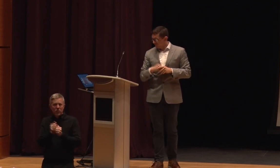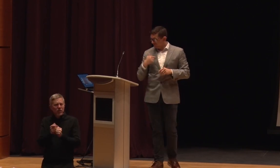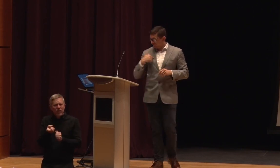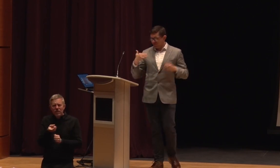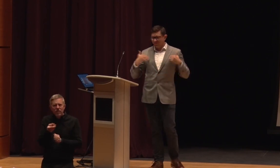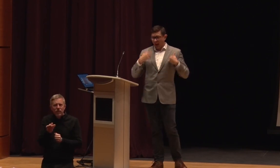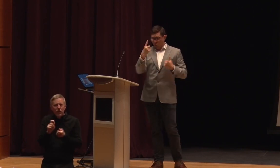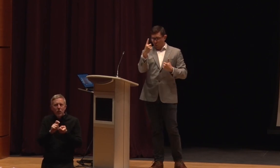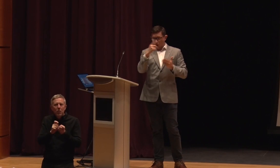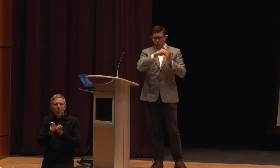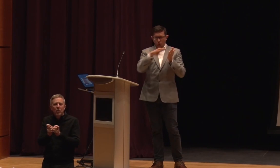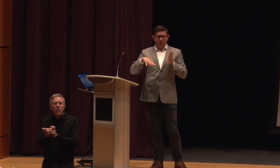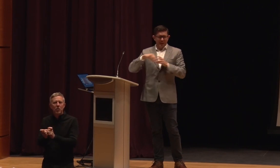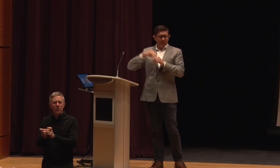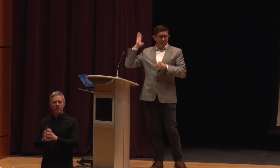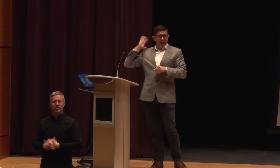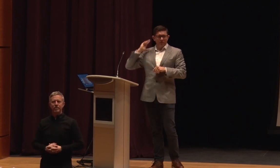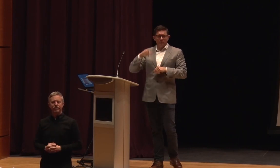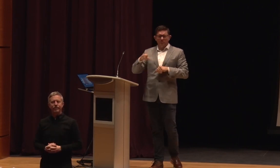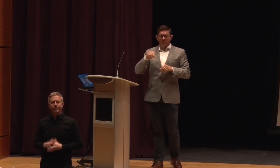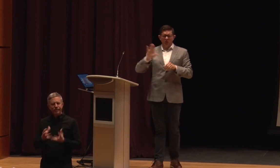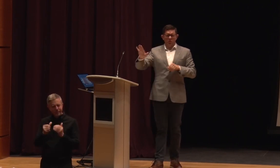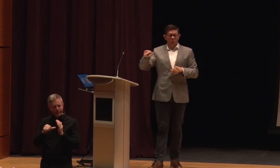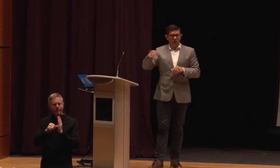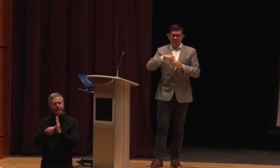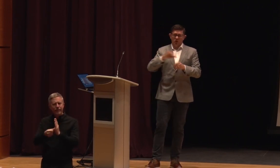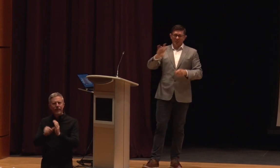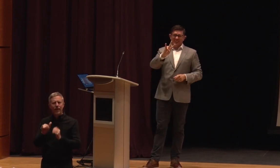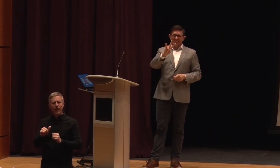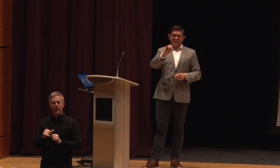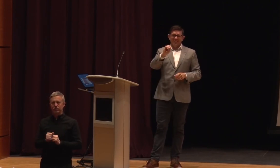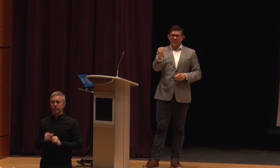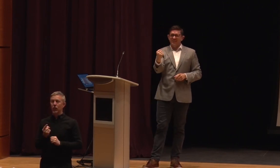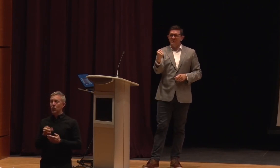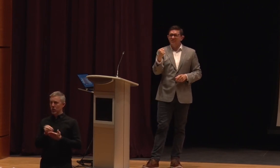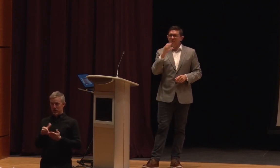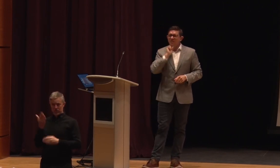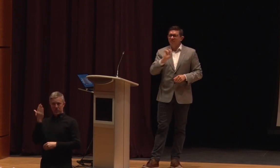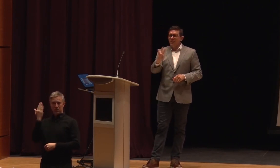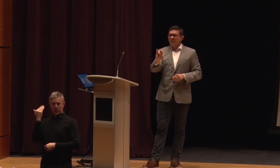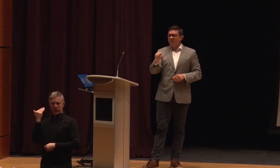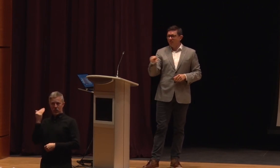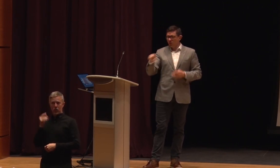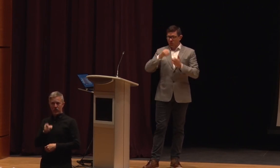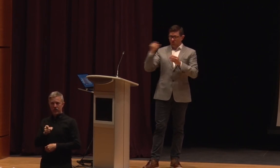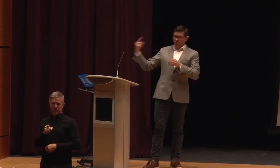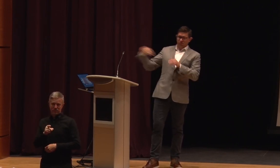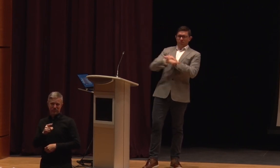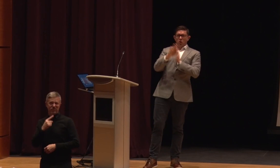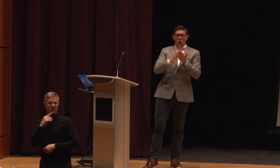made in the past that demonstrates this. I had one student in the past, and she was in her 70s.